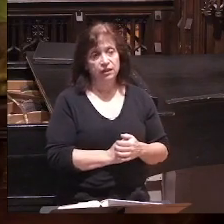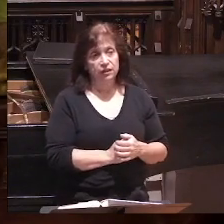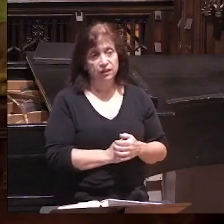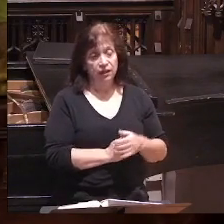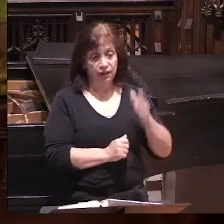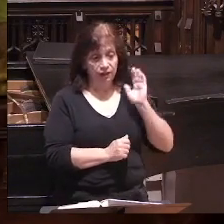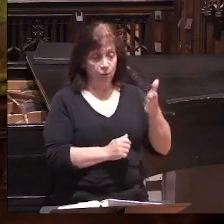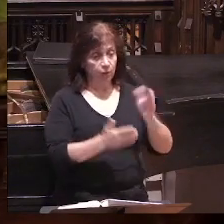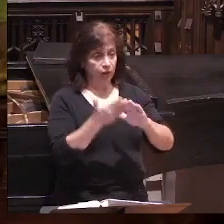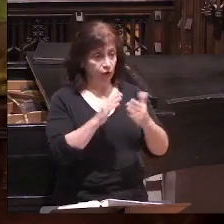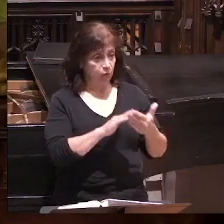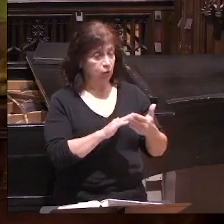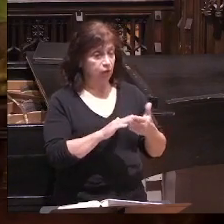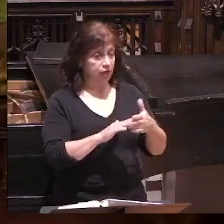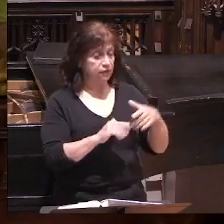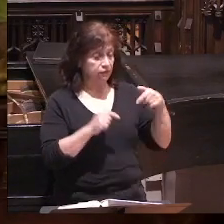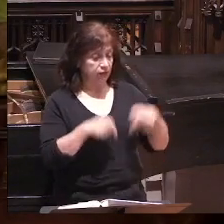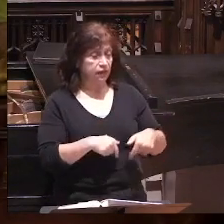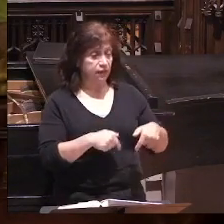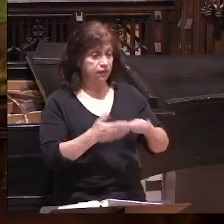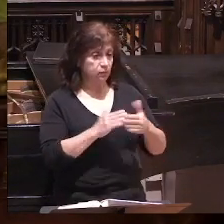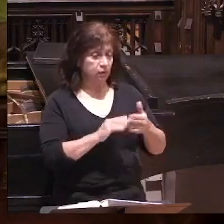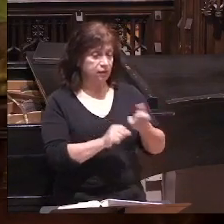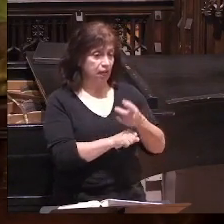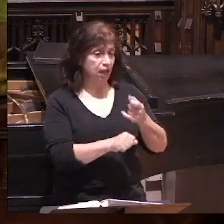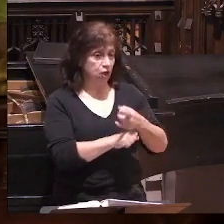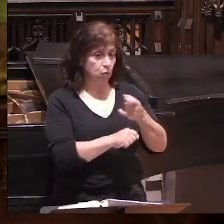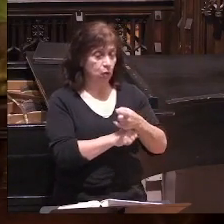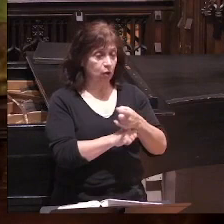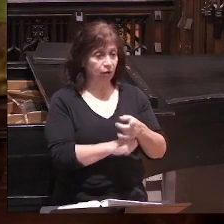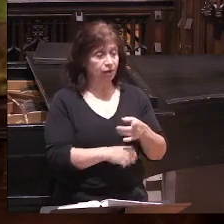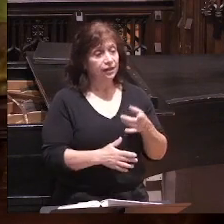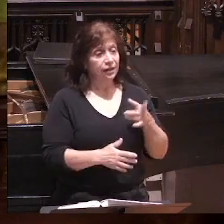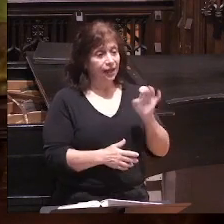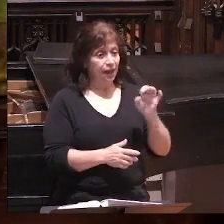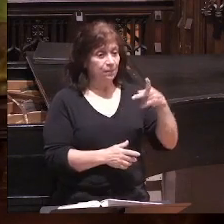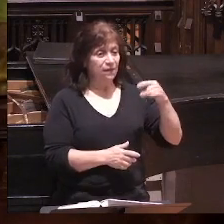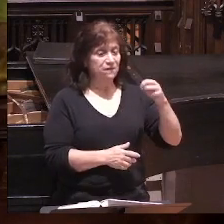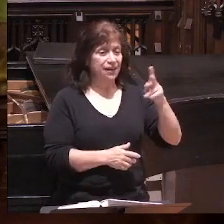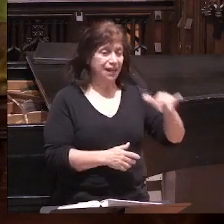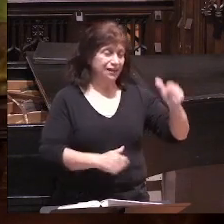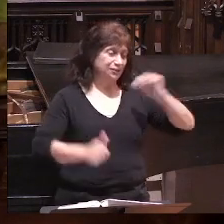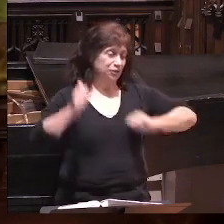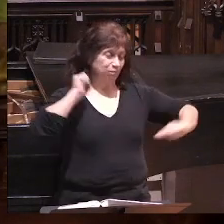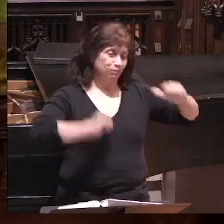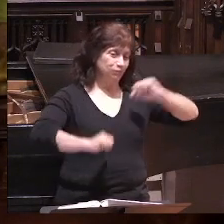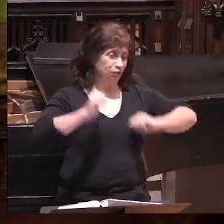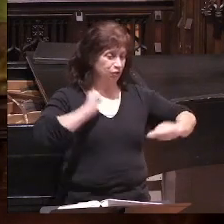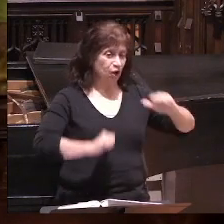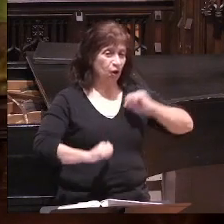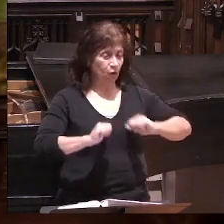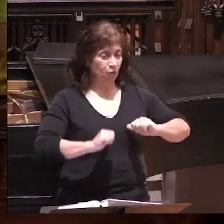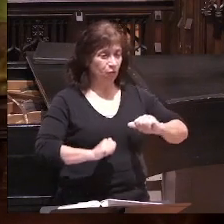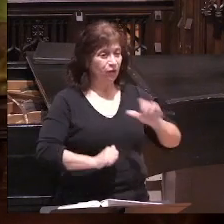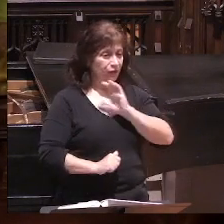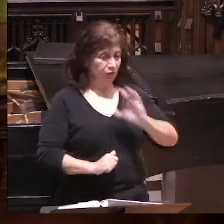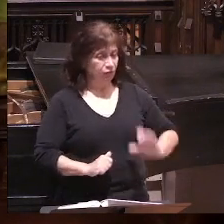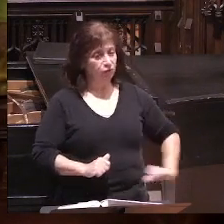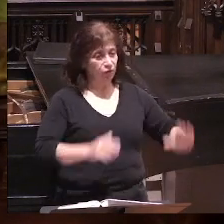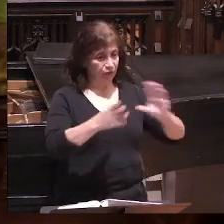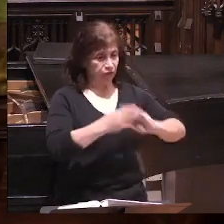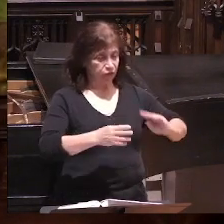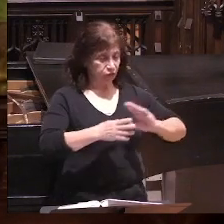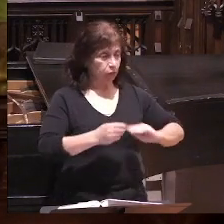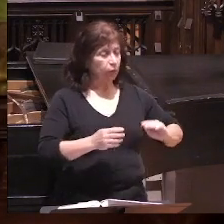which is this community's annual Epiphany extravaganza. If you have never seen it